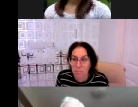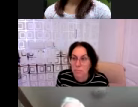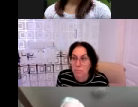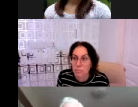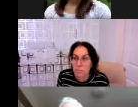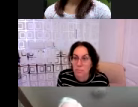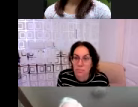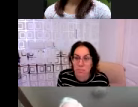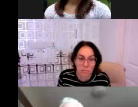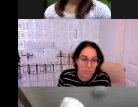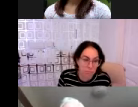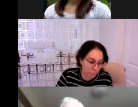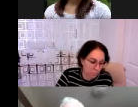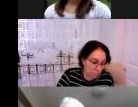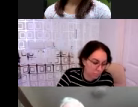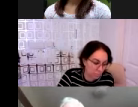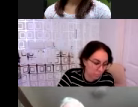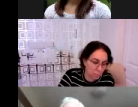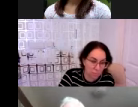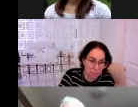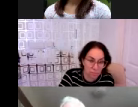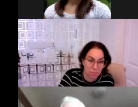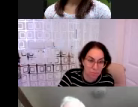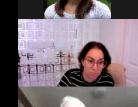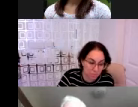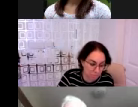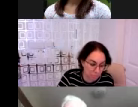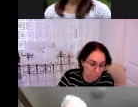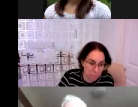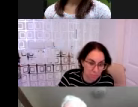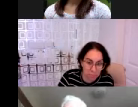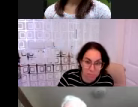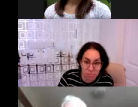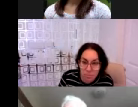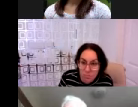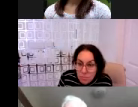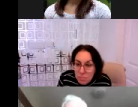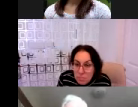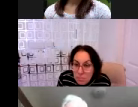system is open to structuring or restructuring on the basis of input from the environment.